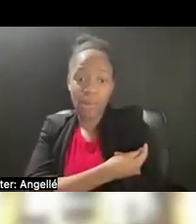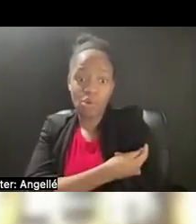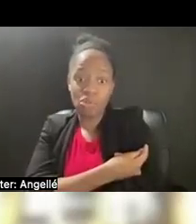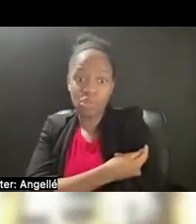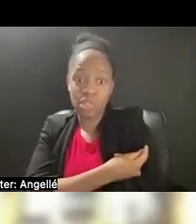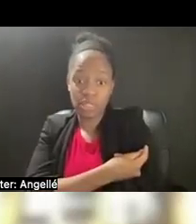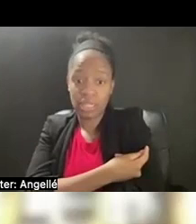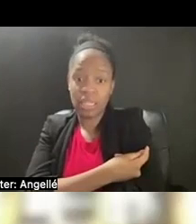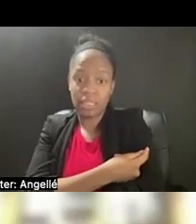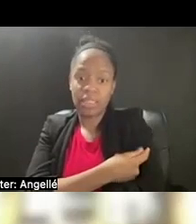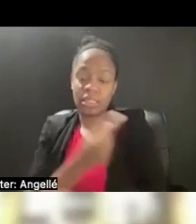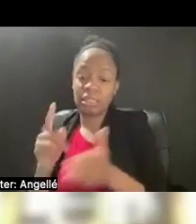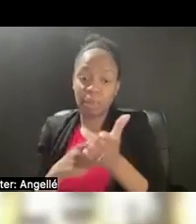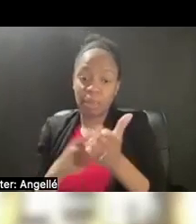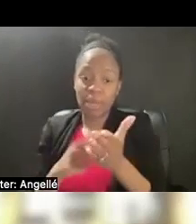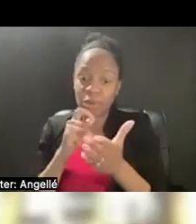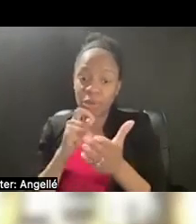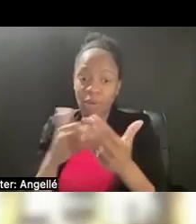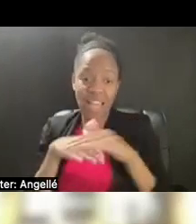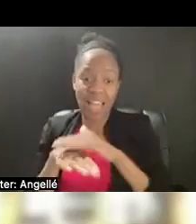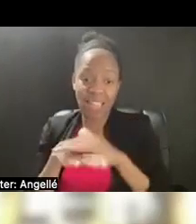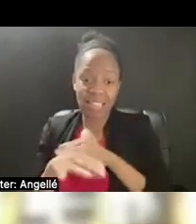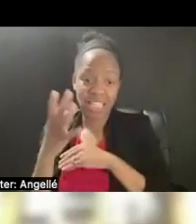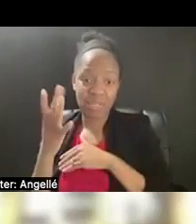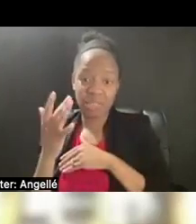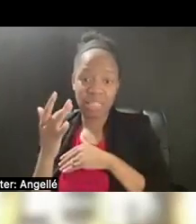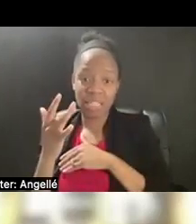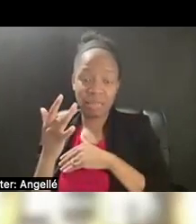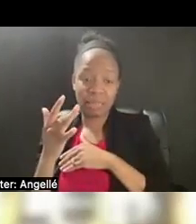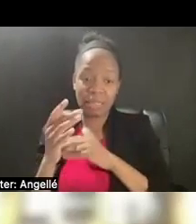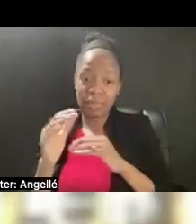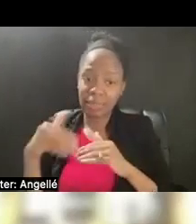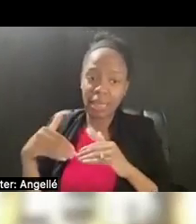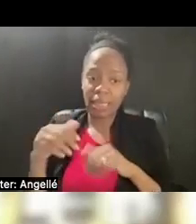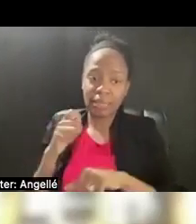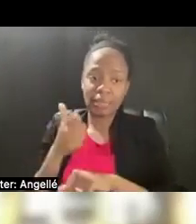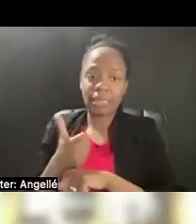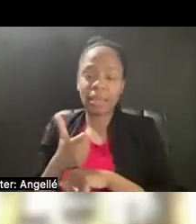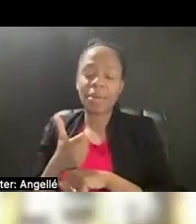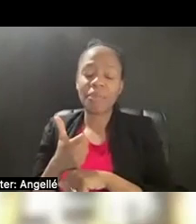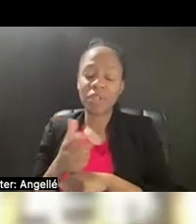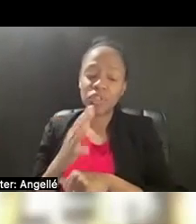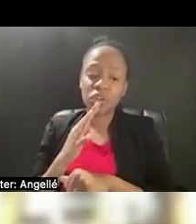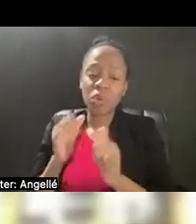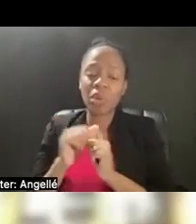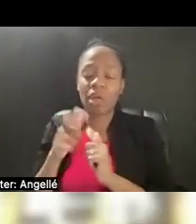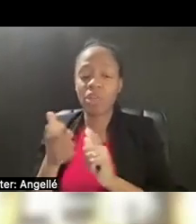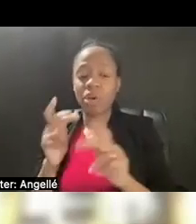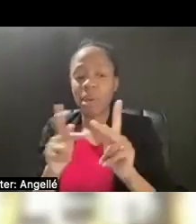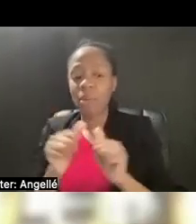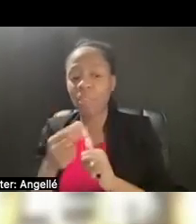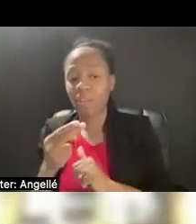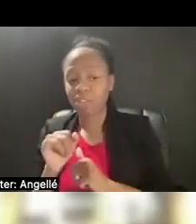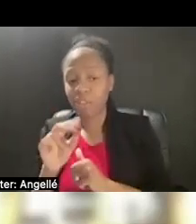on the formulary yet. Talking to other people who are living with HIV, creating